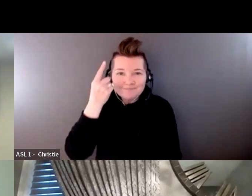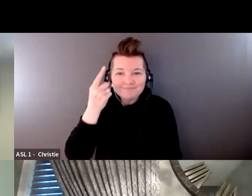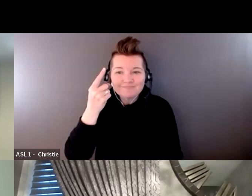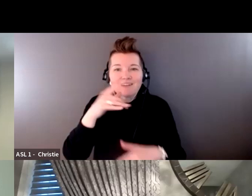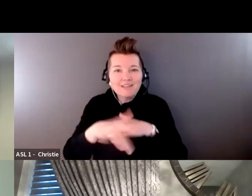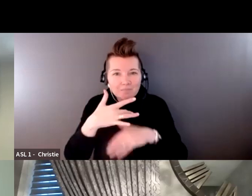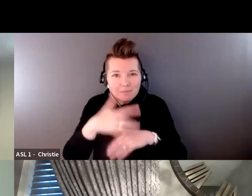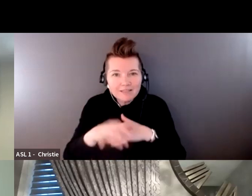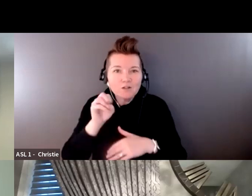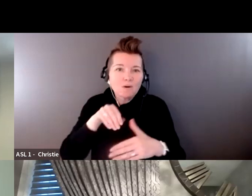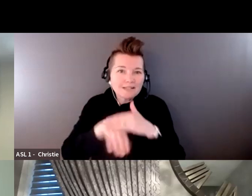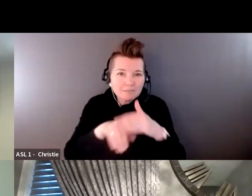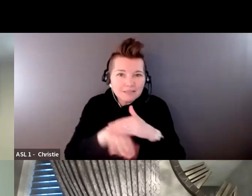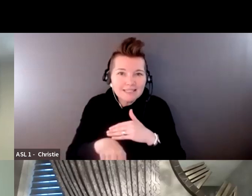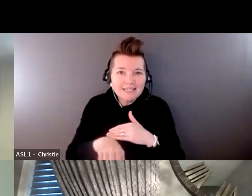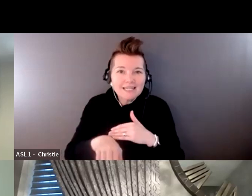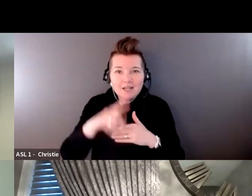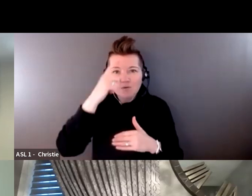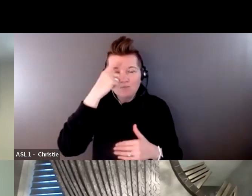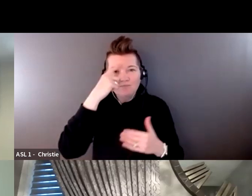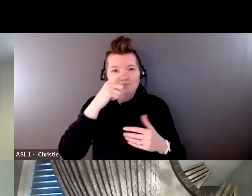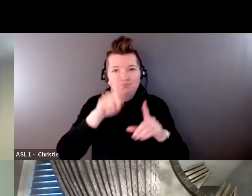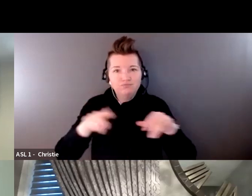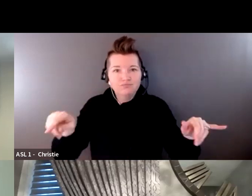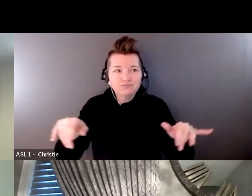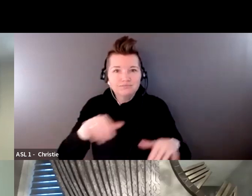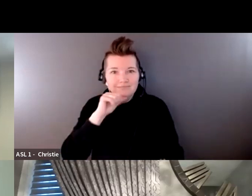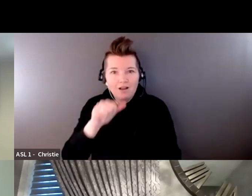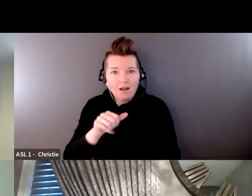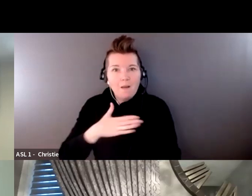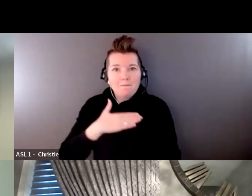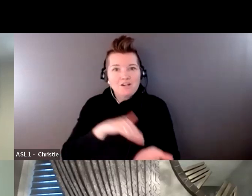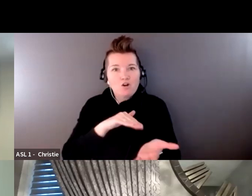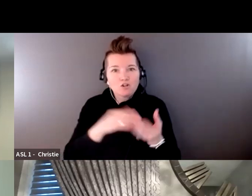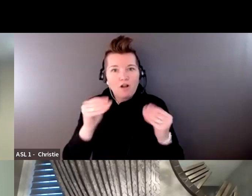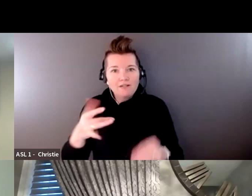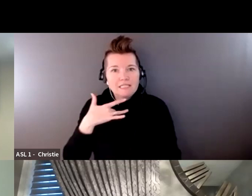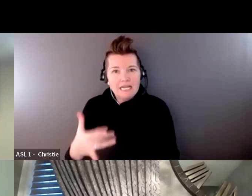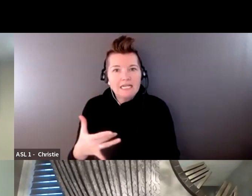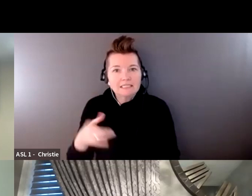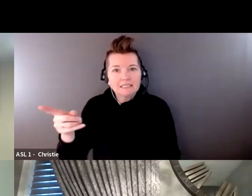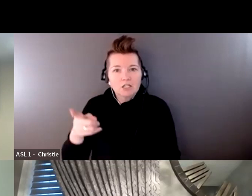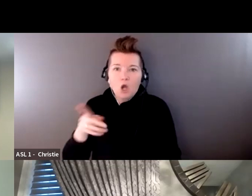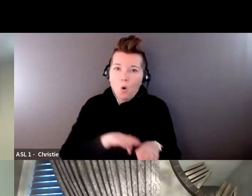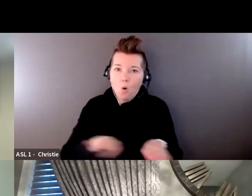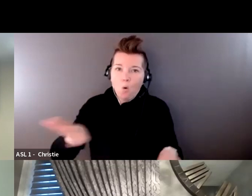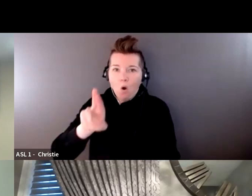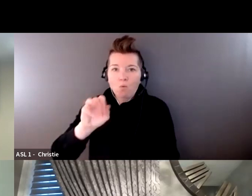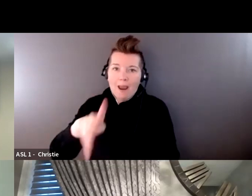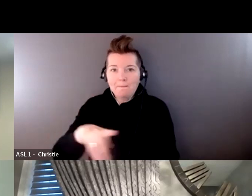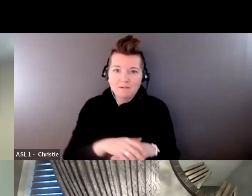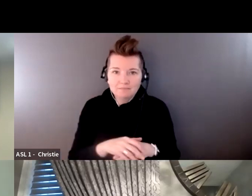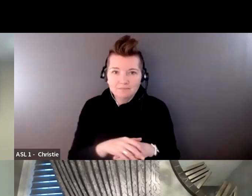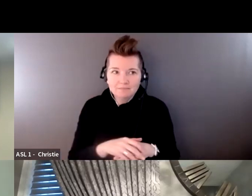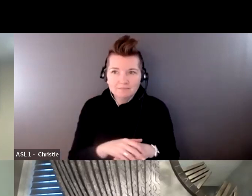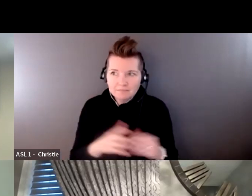ramp. My doctoral thesis has everything to do with, like, invisible disabilities. It's not even